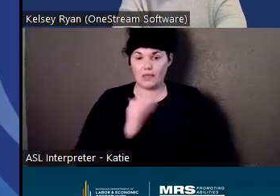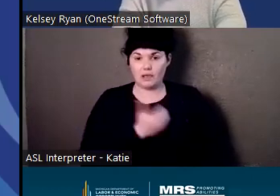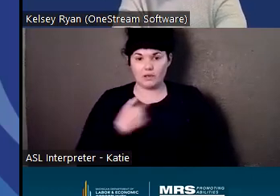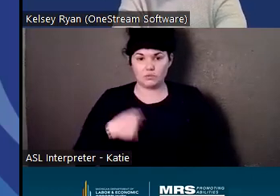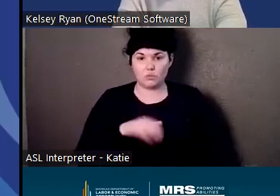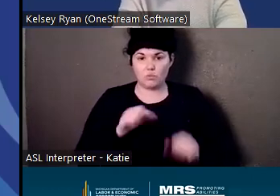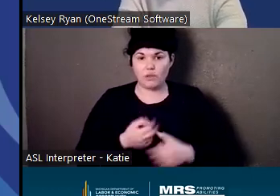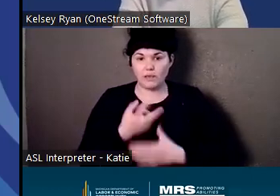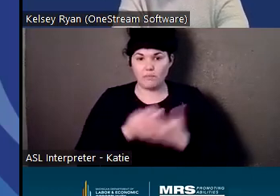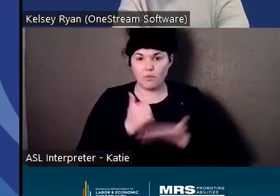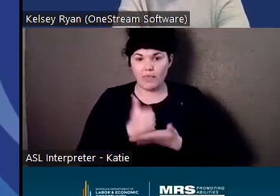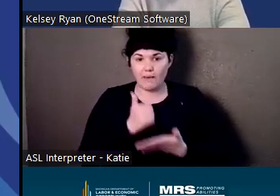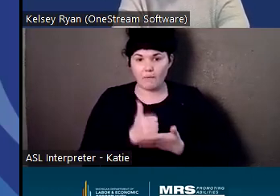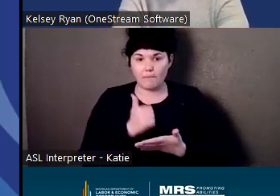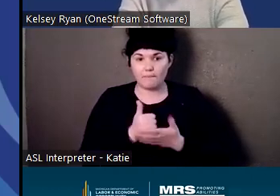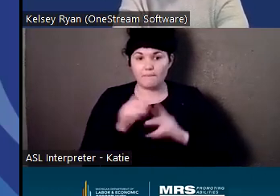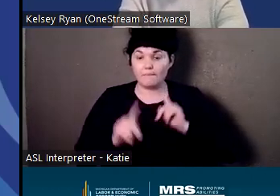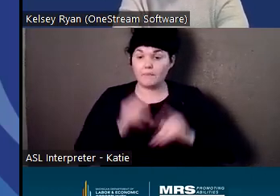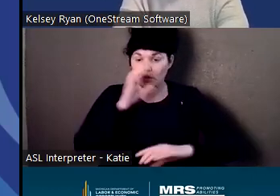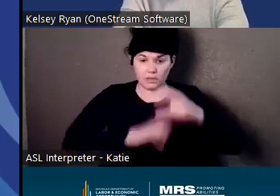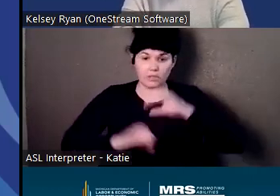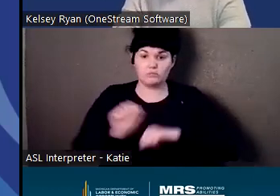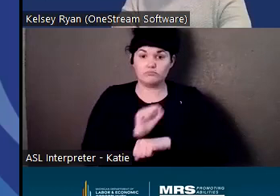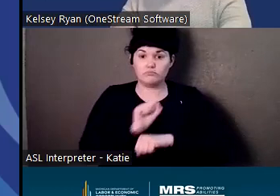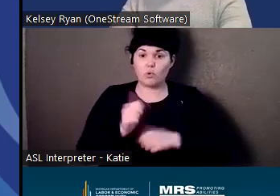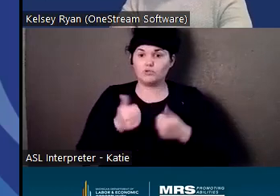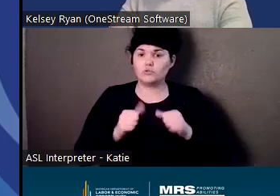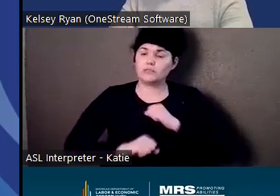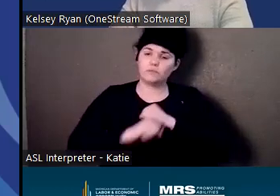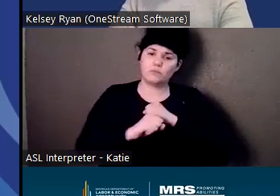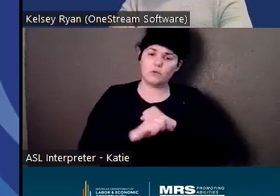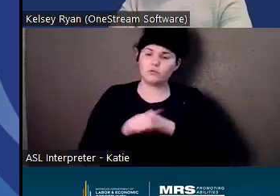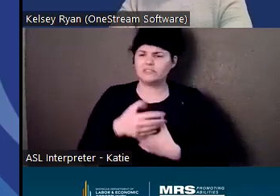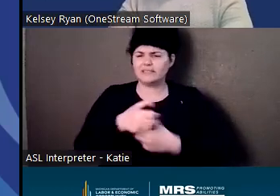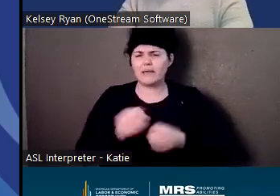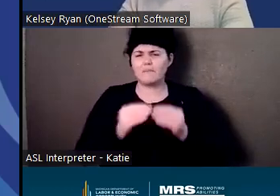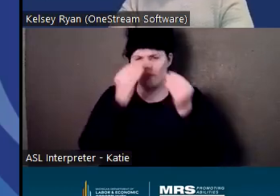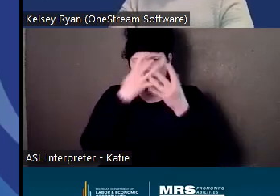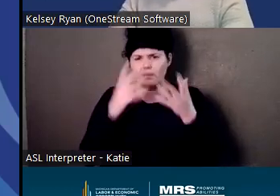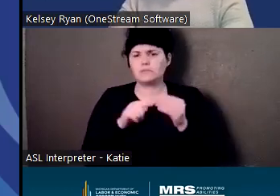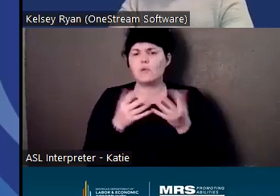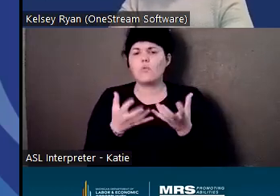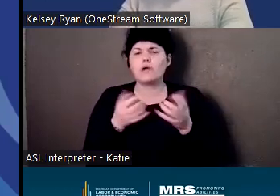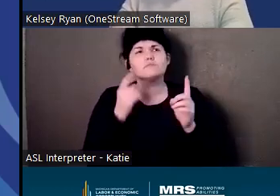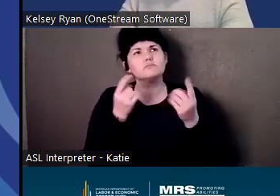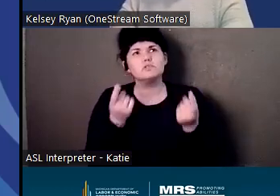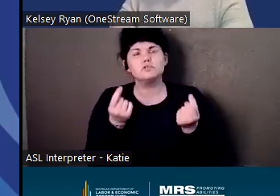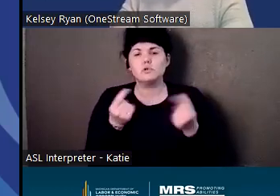help individuals that are seeking employment or trying to promote or just get more information about what they want to do to get that